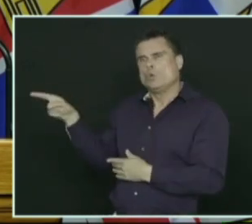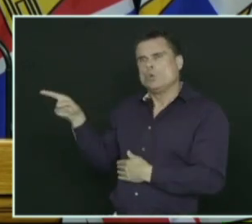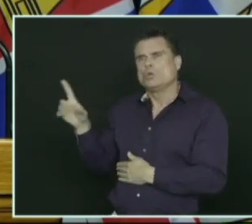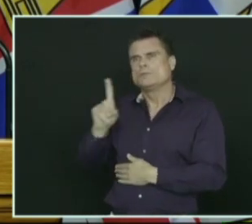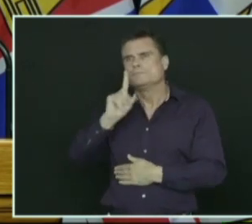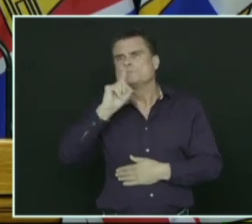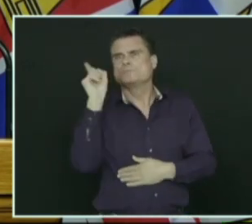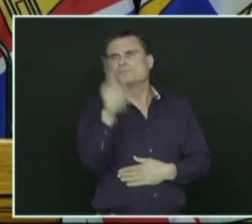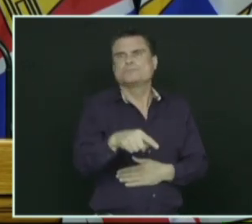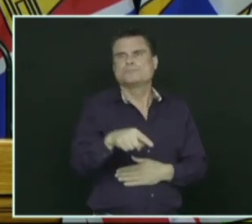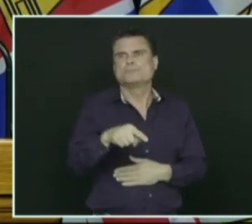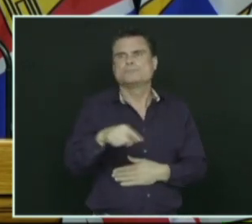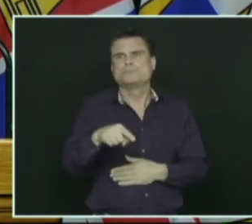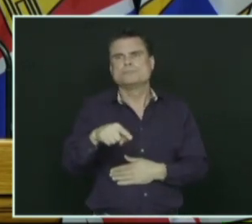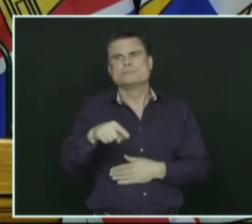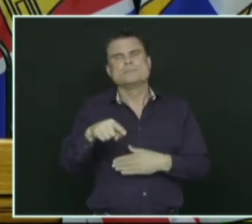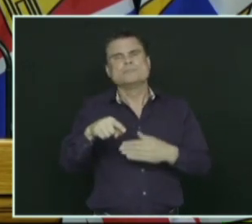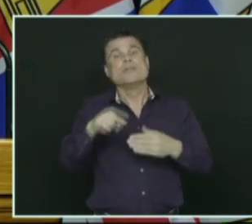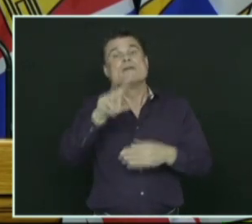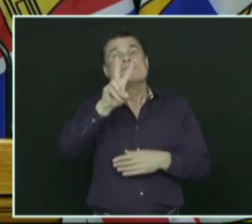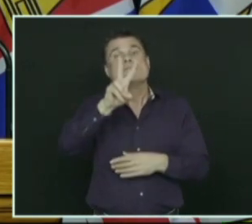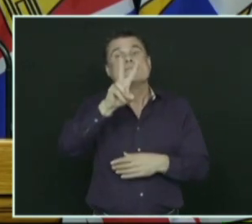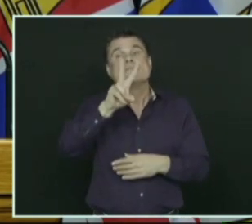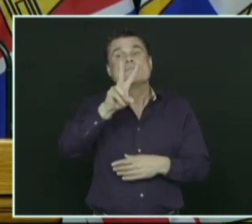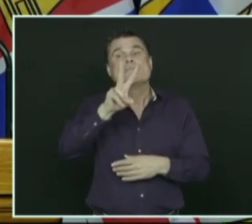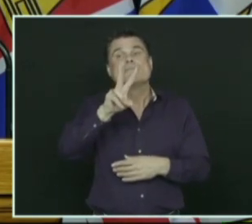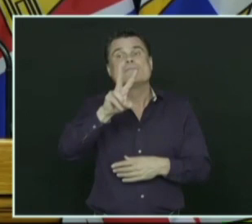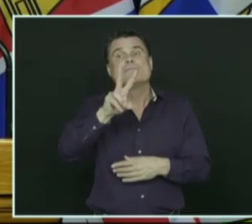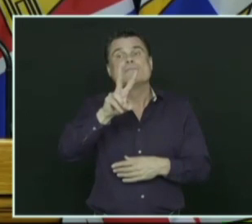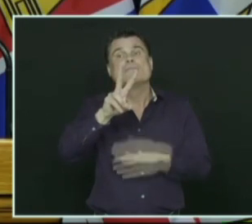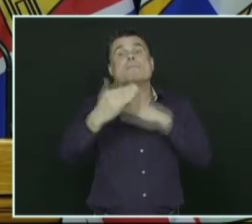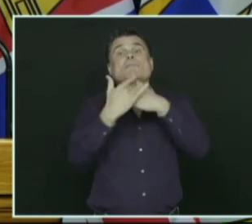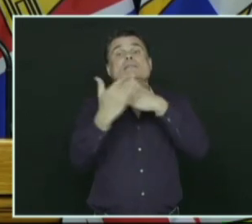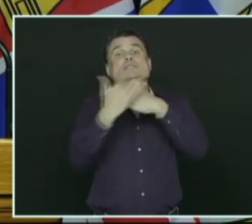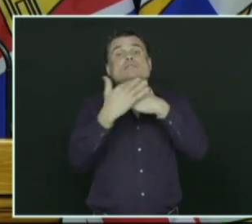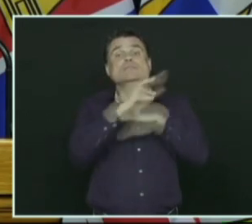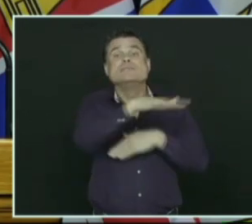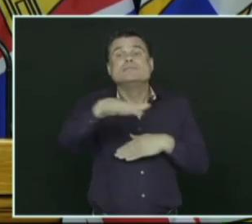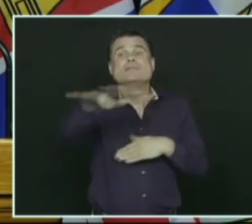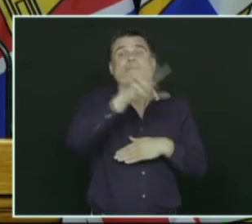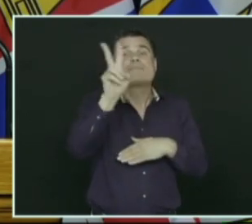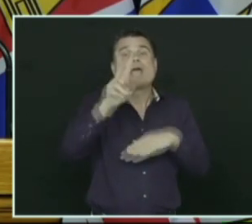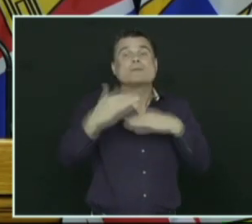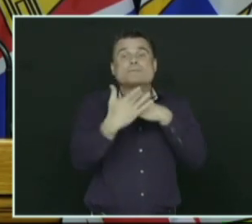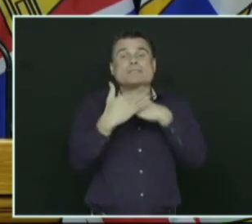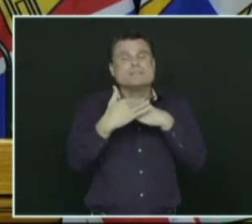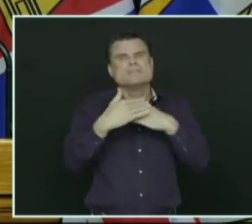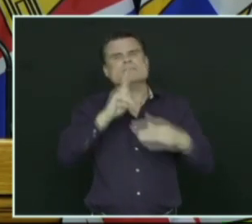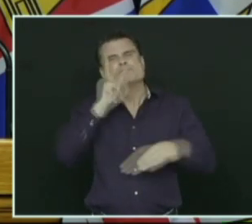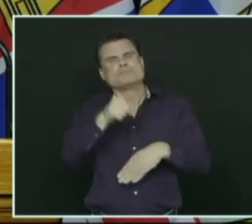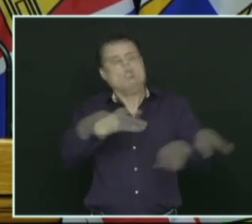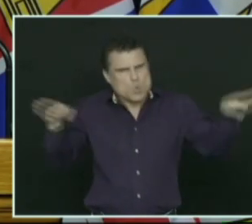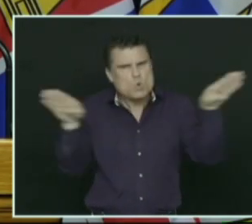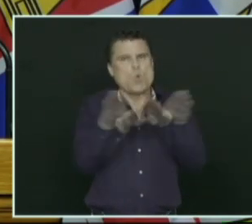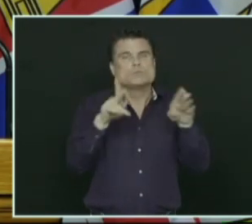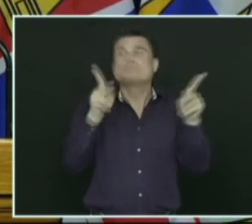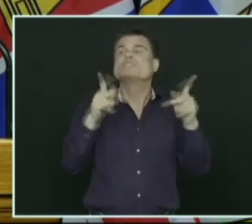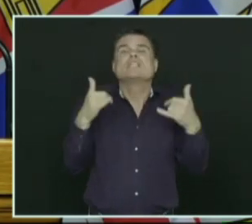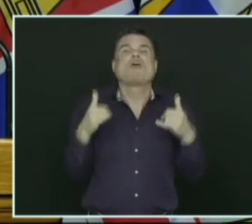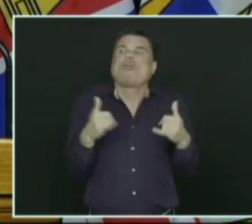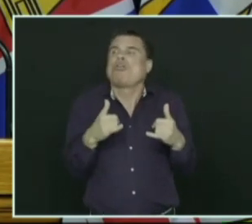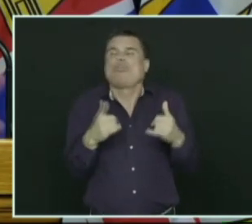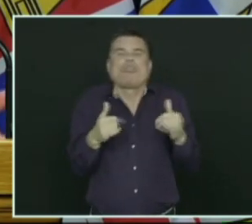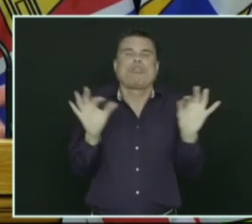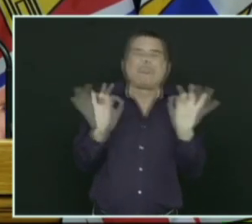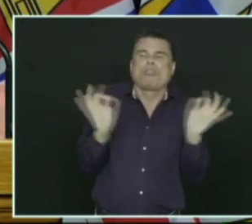like closing some of the parks to vehicular traffic so that there's more ability for people to have space, and making sure